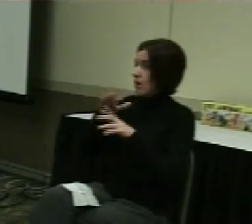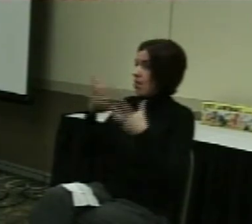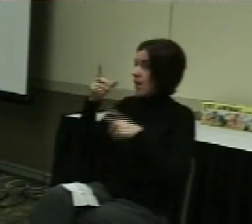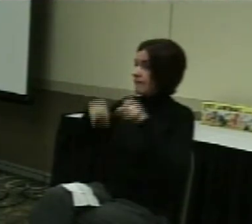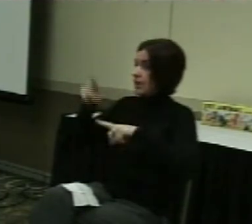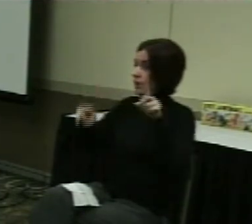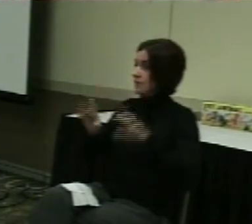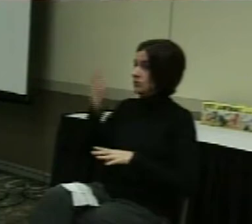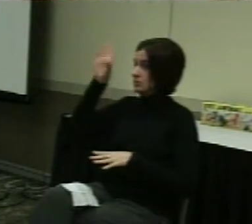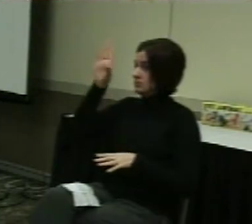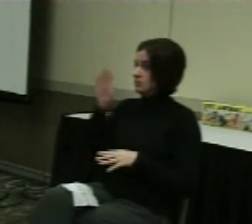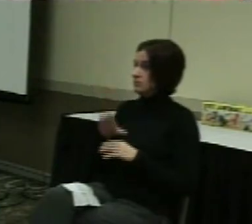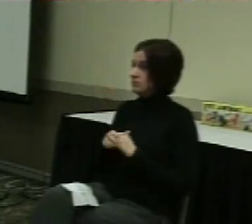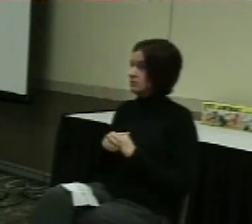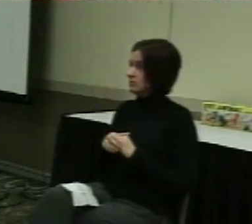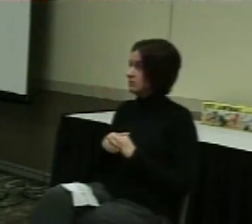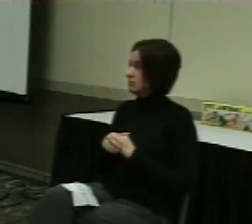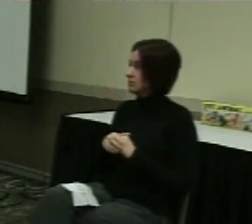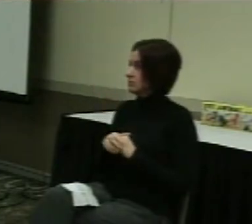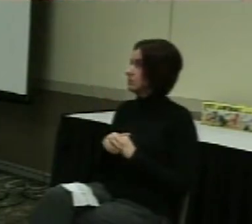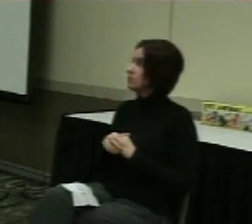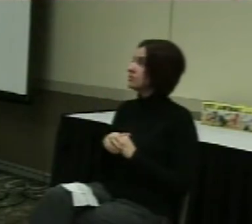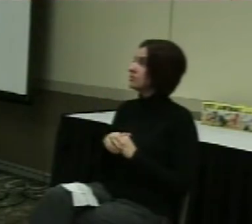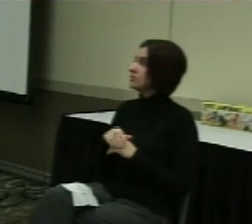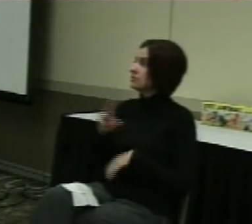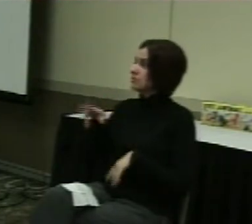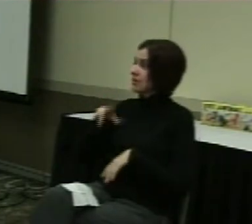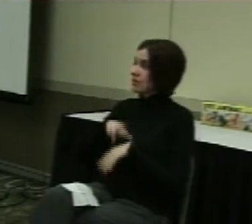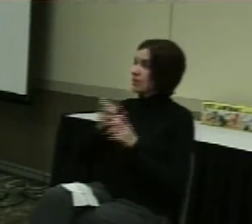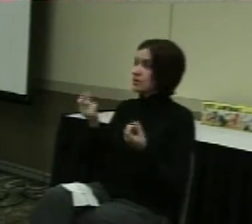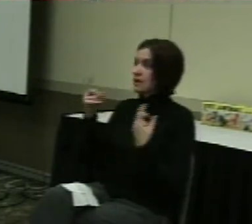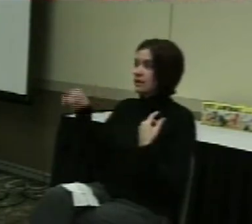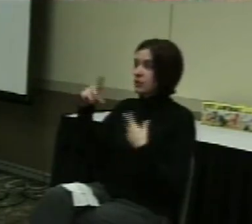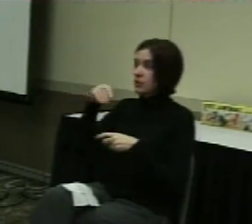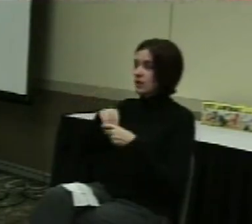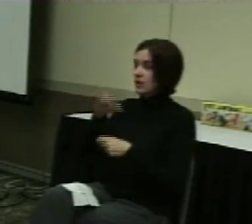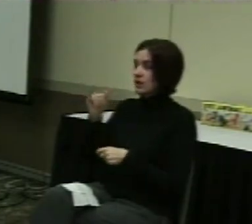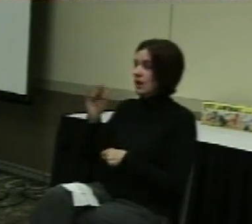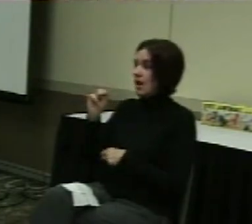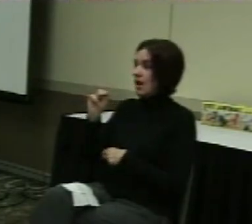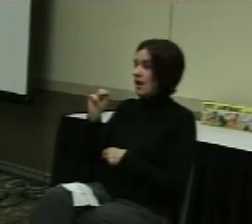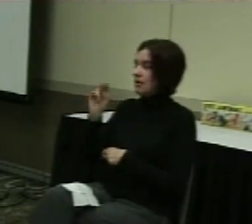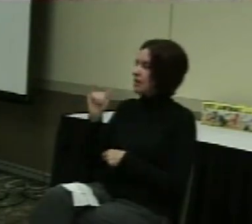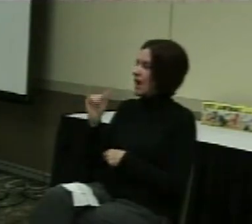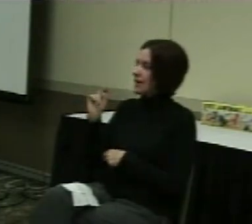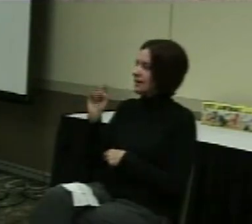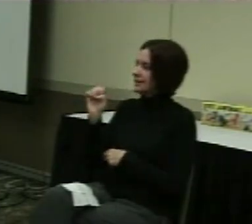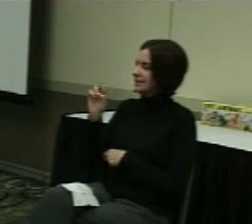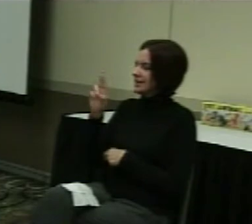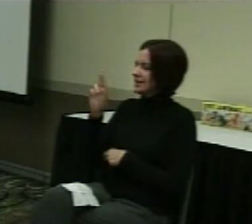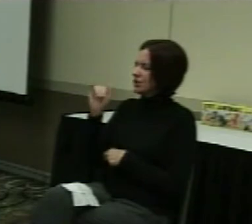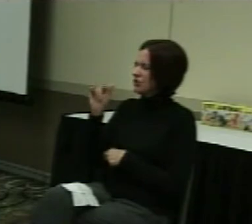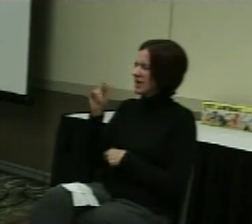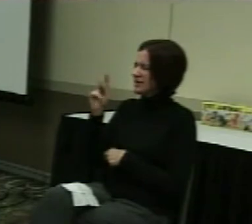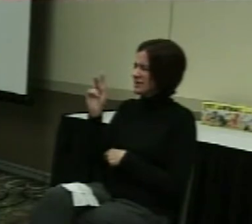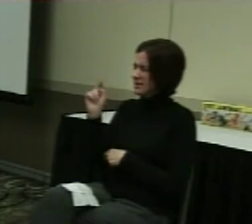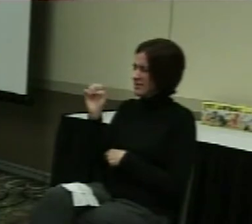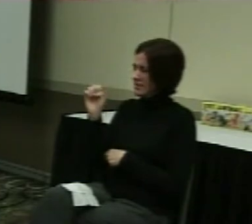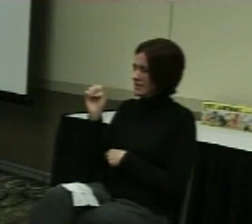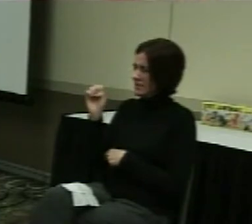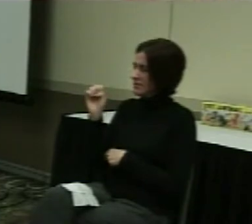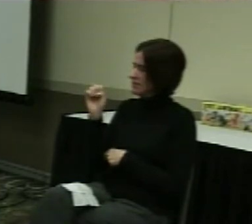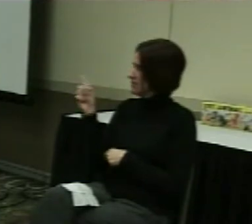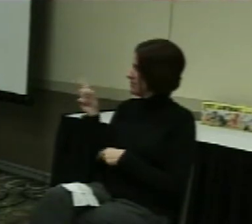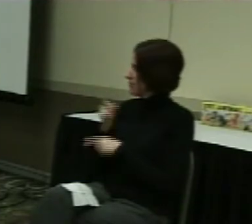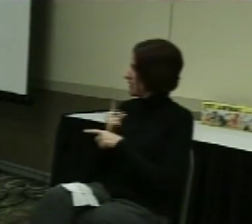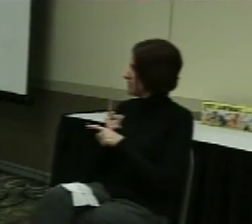hand. Yeah. And then, of course, there are many of you in itinerant. You go through as an itinerant. Jill, is that